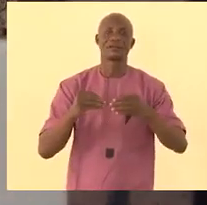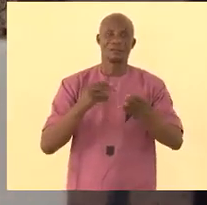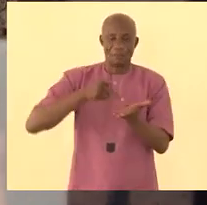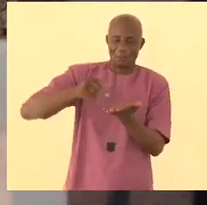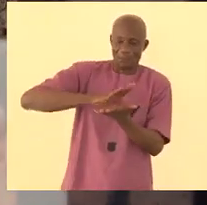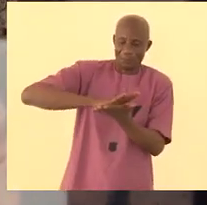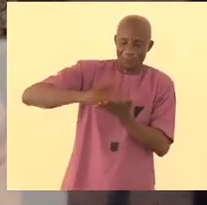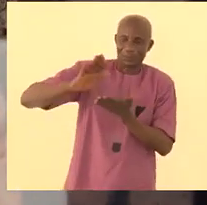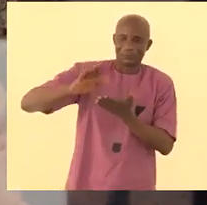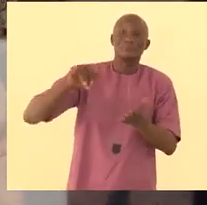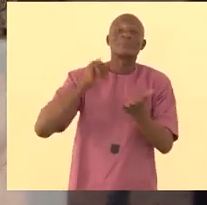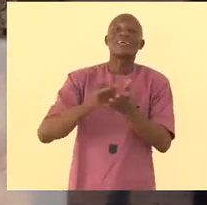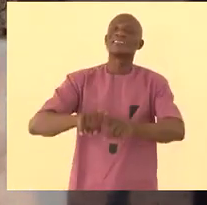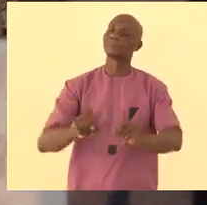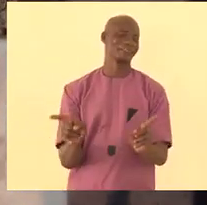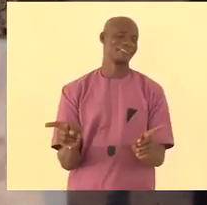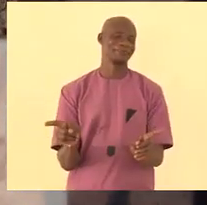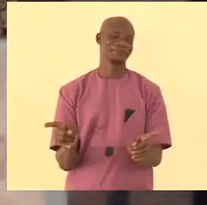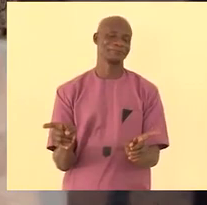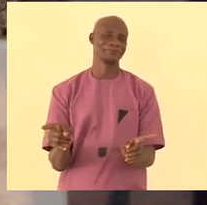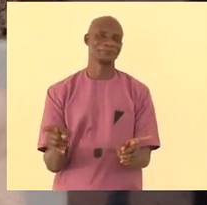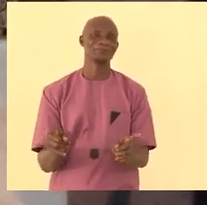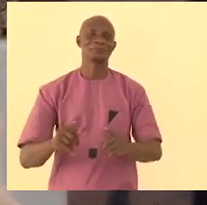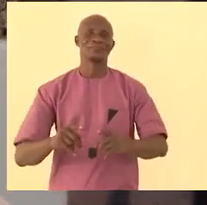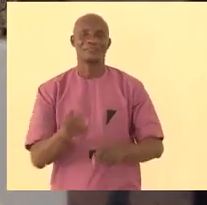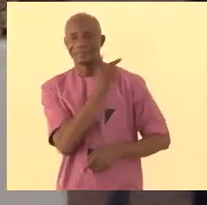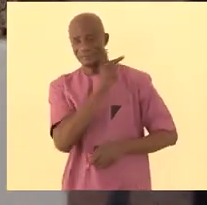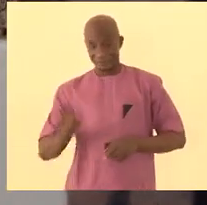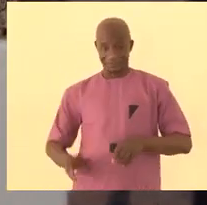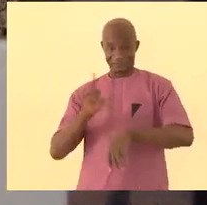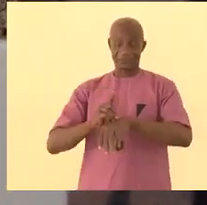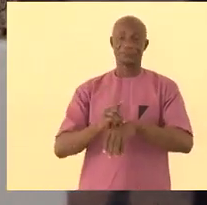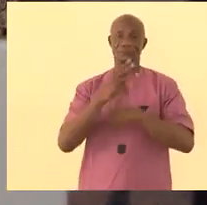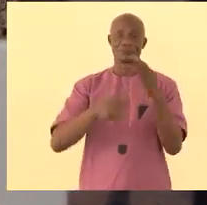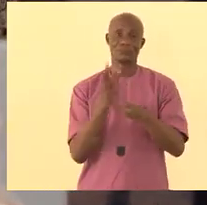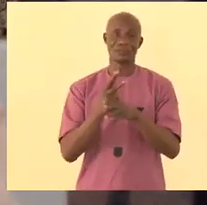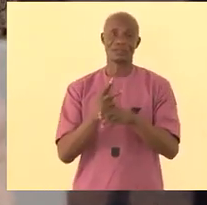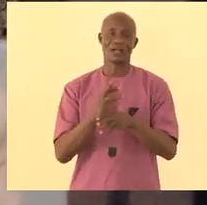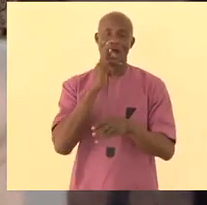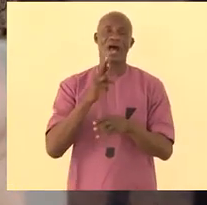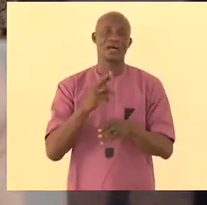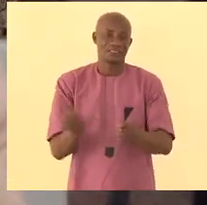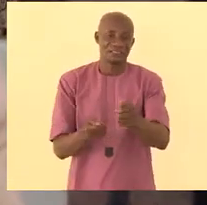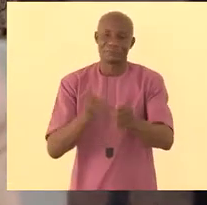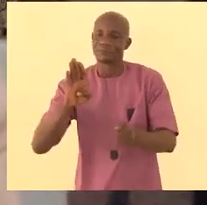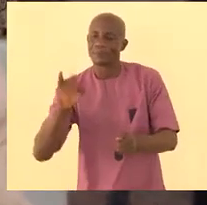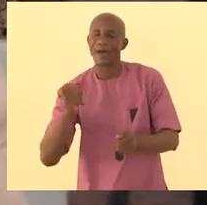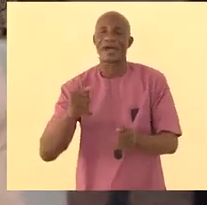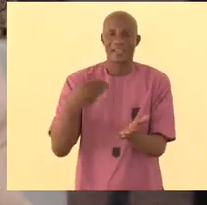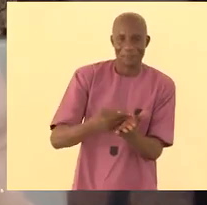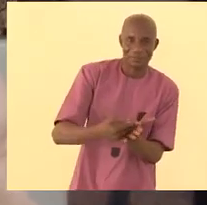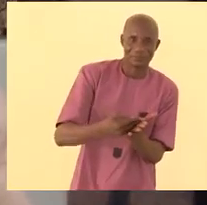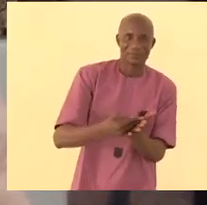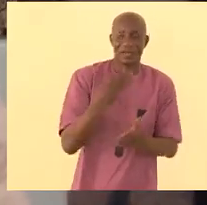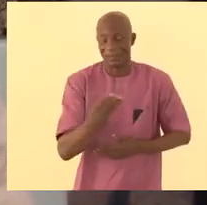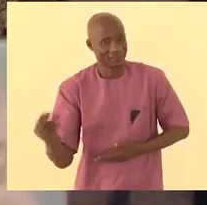purity. That's the difference. The kingdoms of the world are driven by money, and they feed